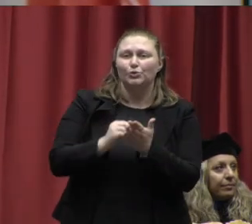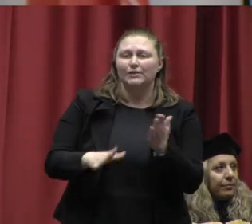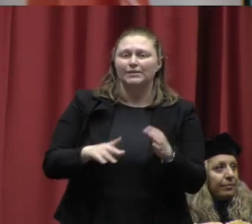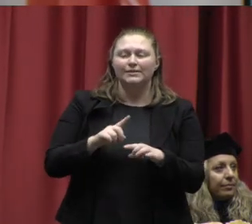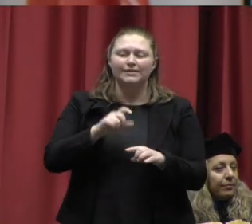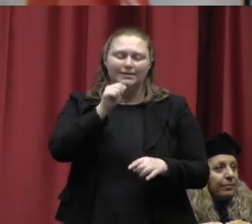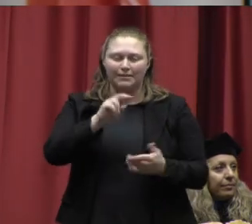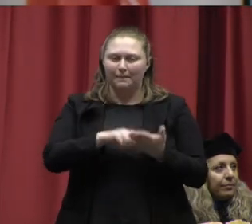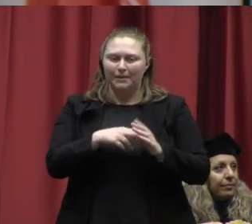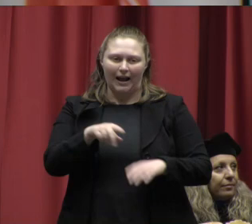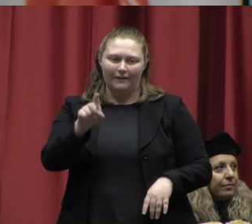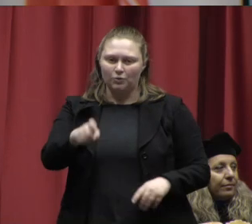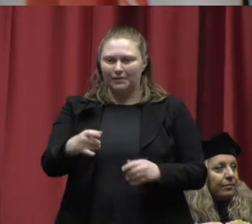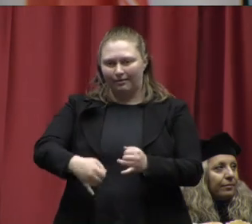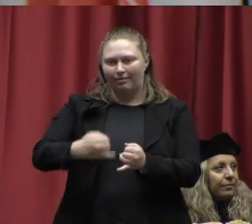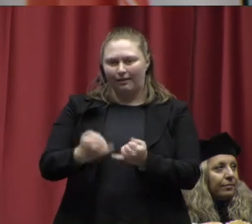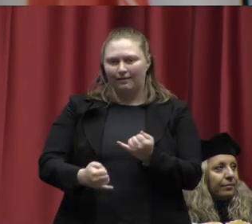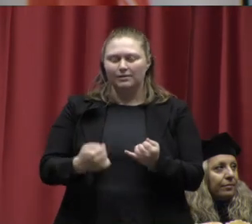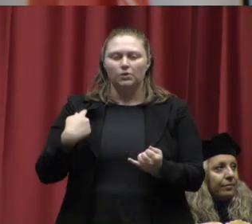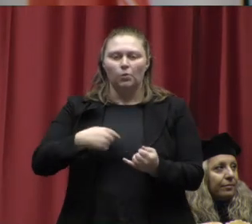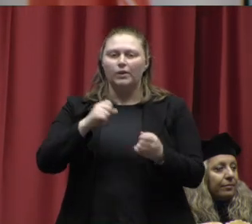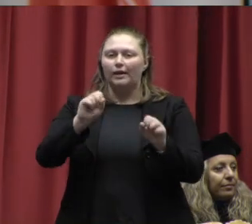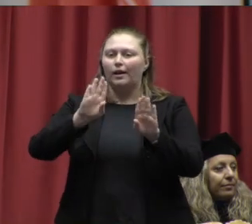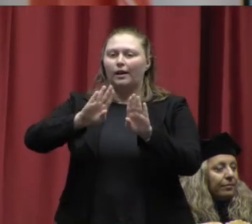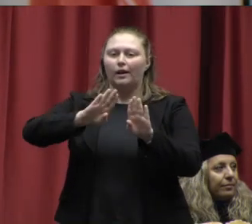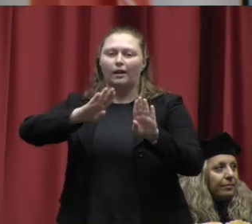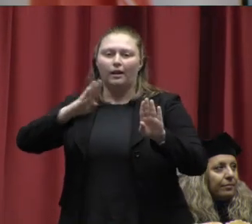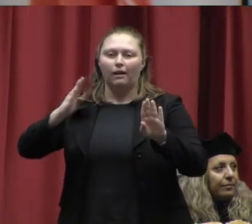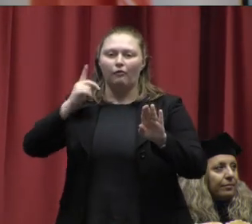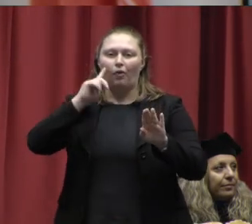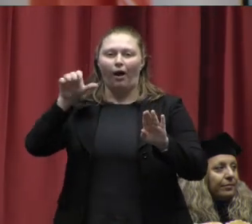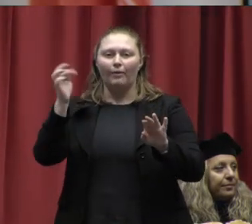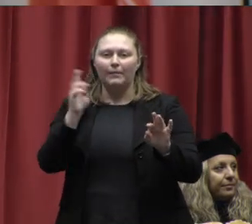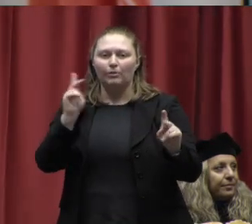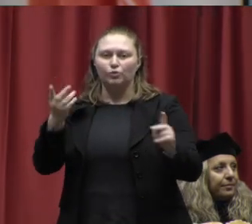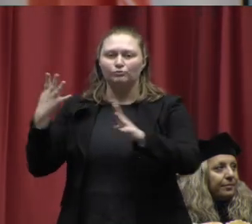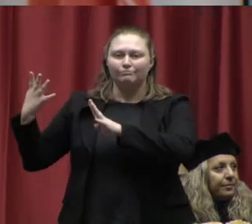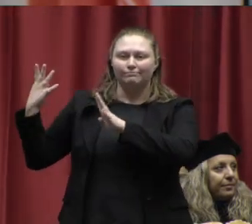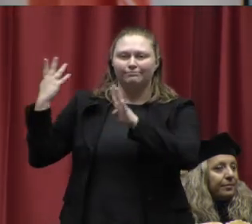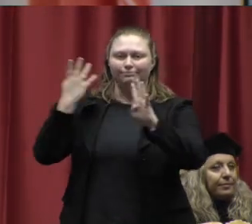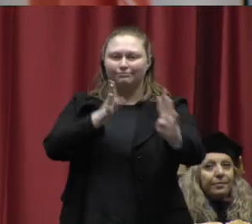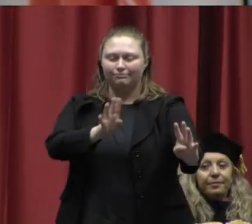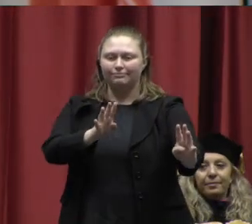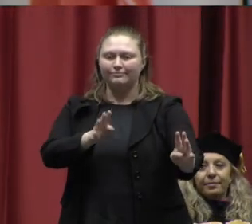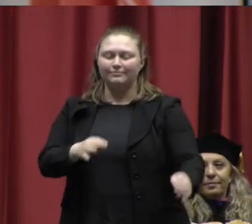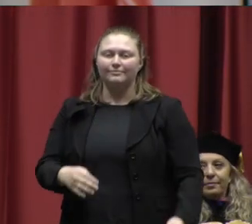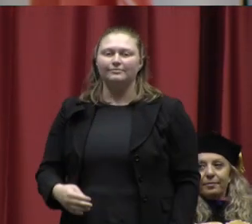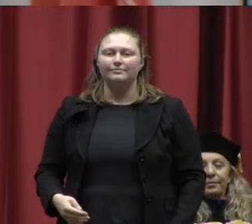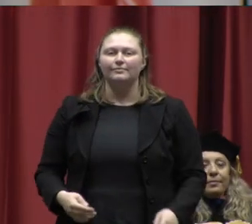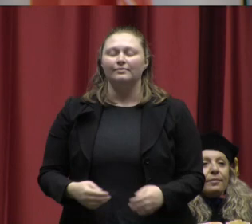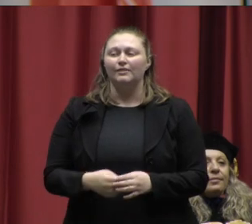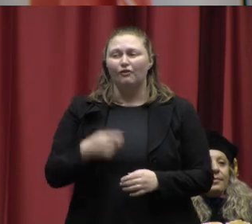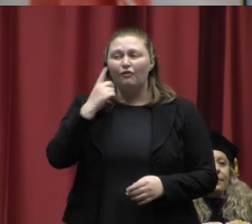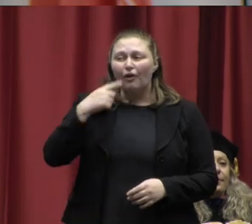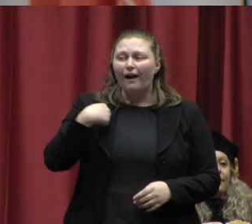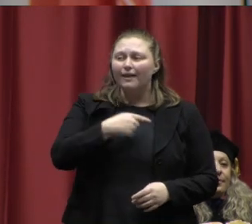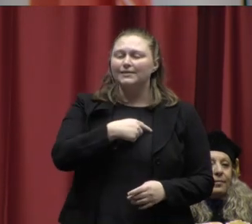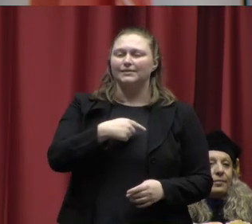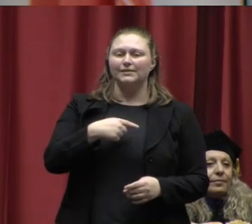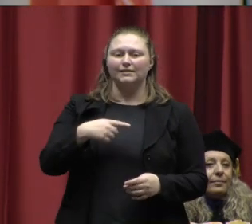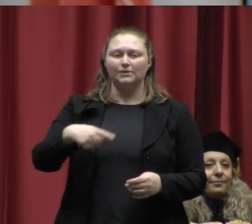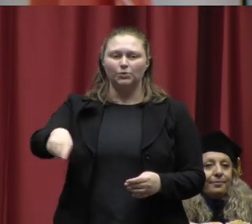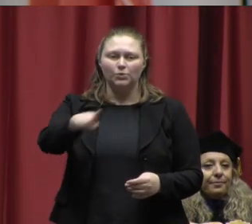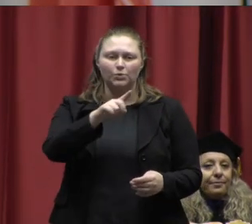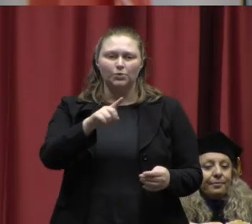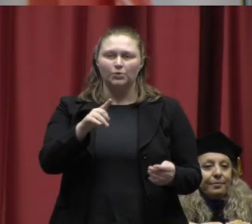broken. We have to keep the door open so that others can come in. To our families and loved ones, thank you for your